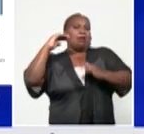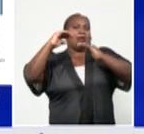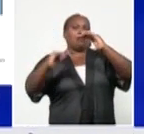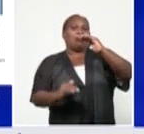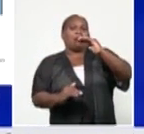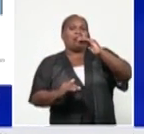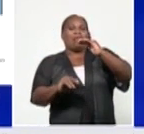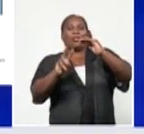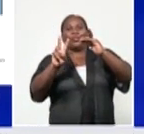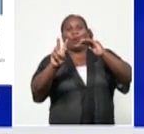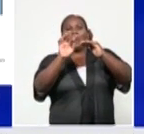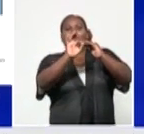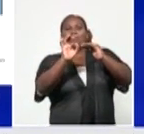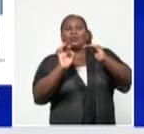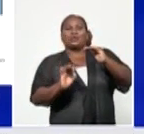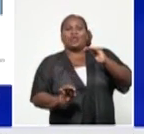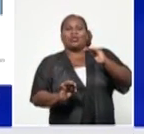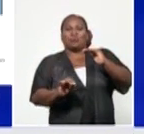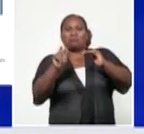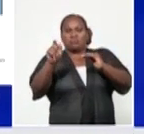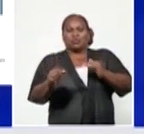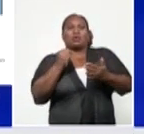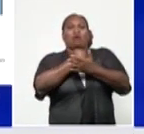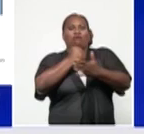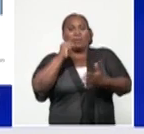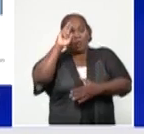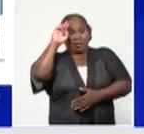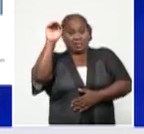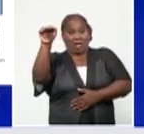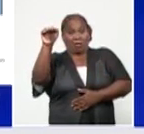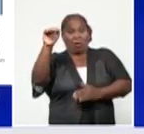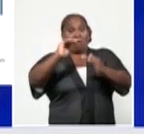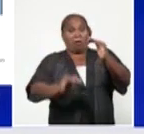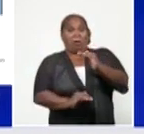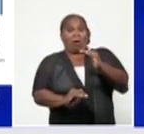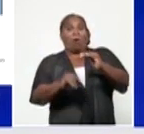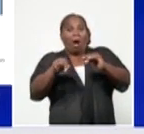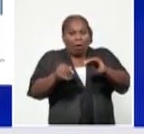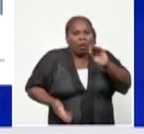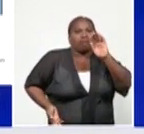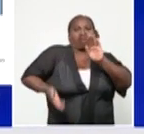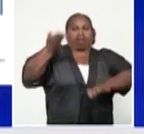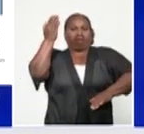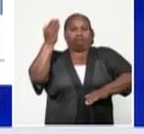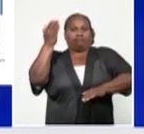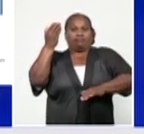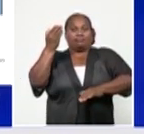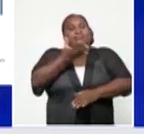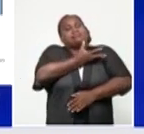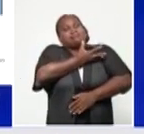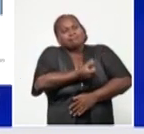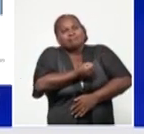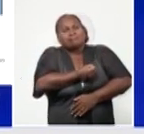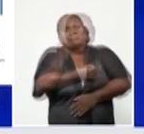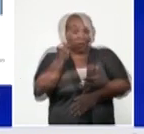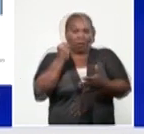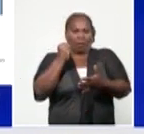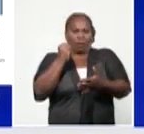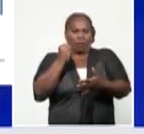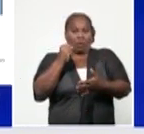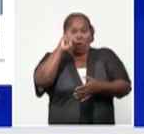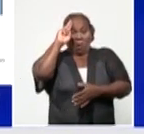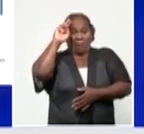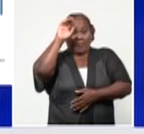cases increases, so does the number of patients reported as serious. Today, we have 7.